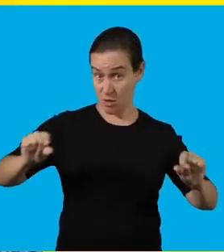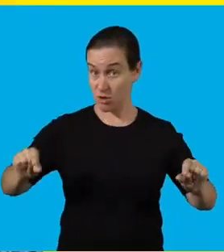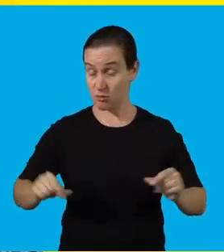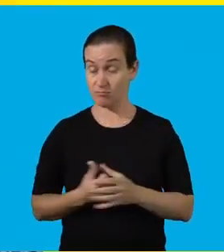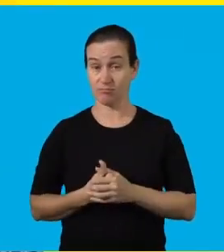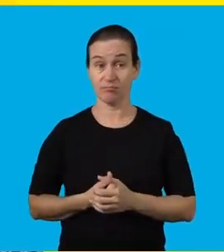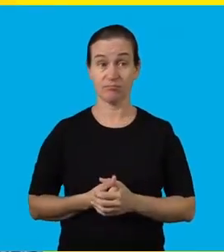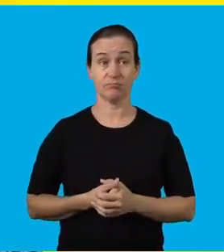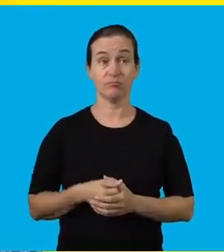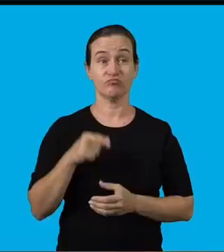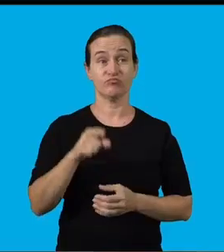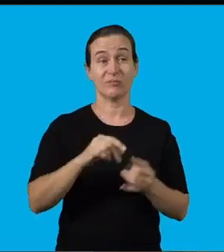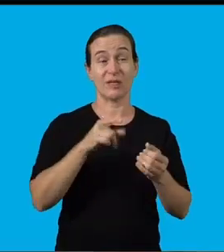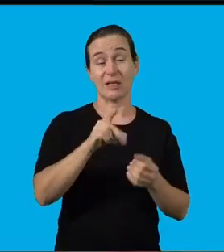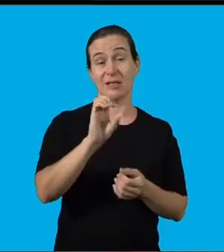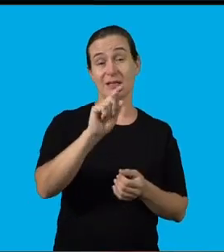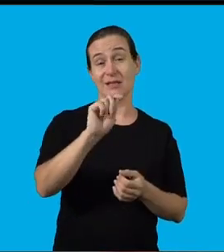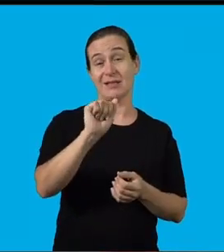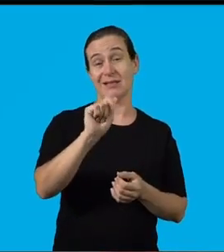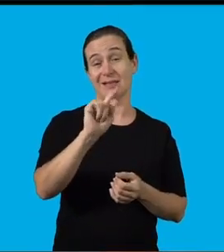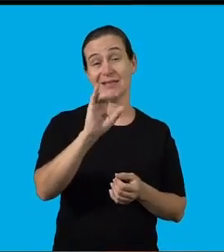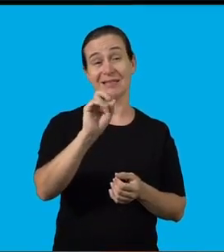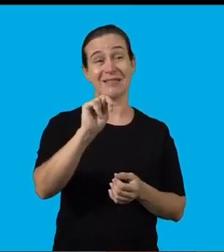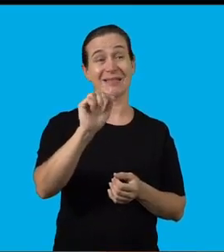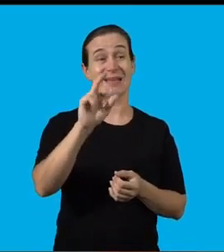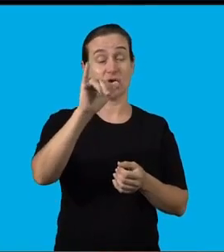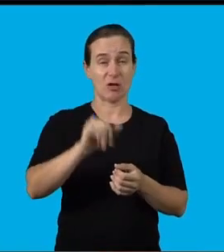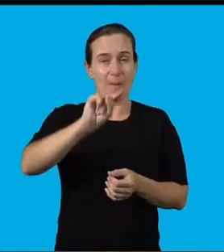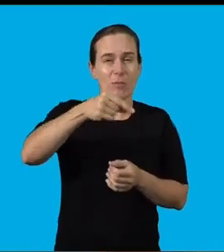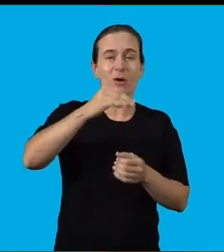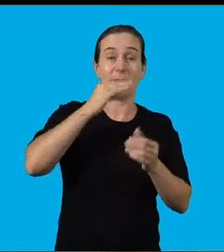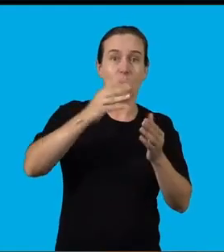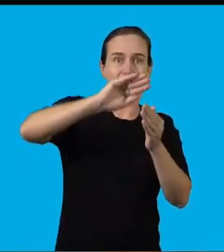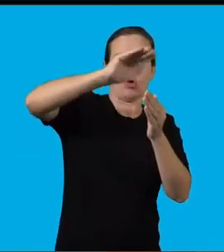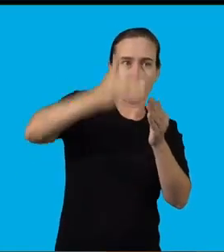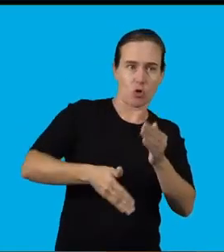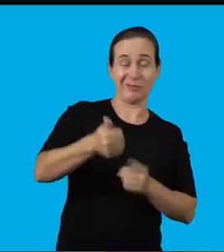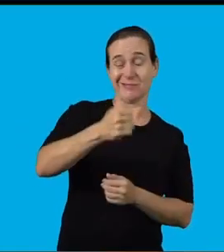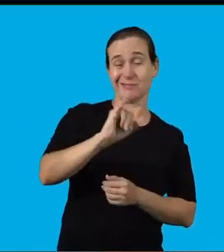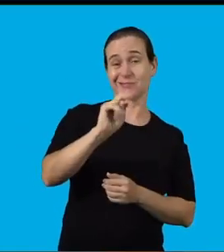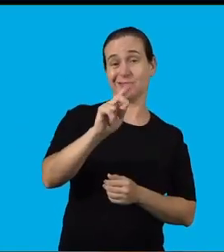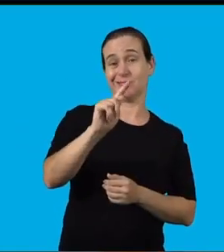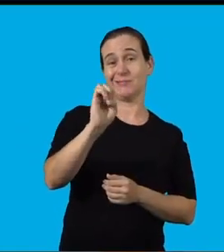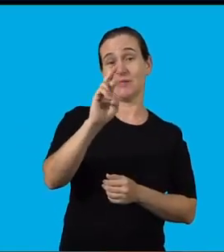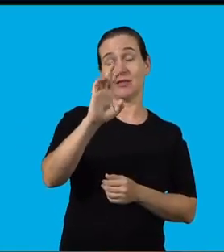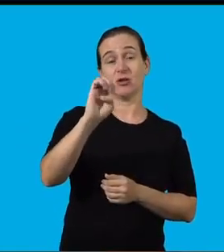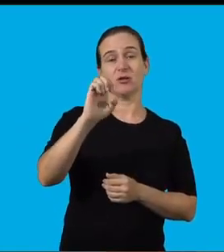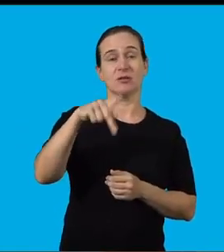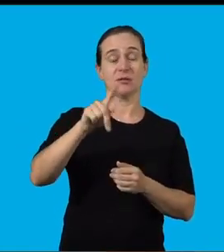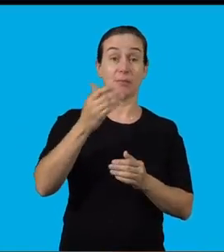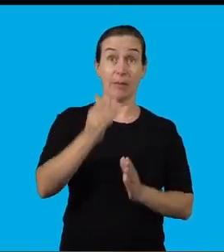the equation and interpreting the graph. Stationary points, that's another way to say. Turning points, remember that. Intercepts, that's where your